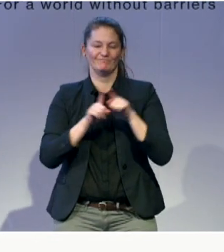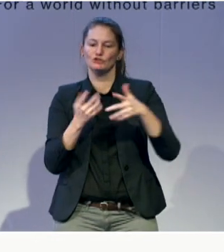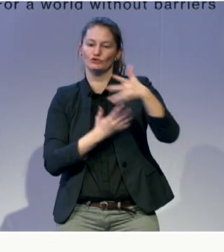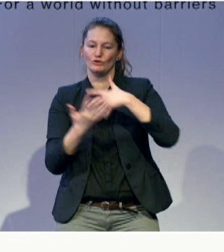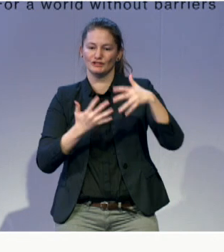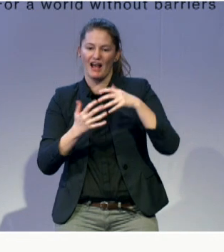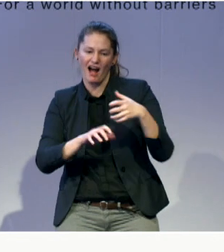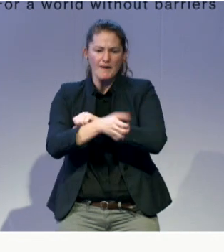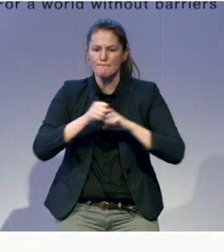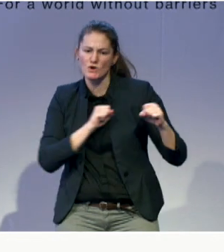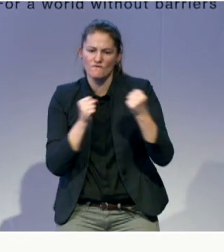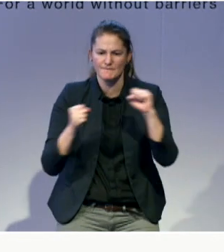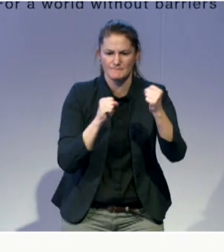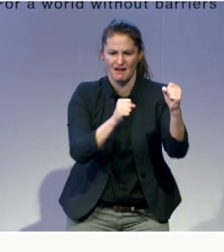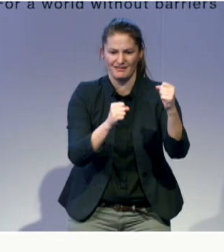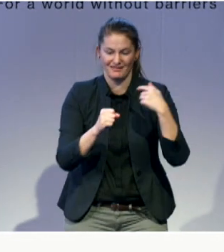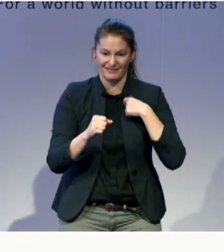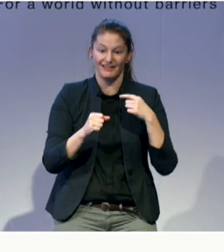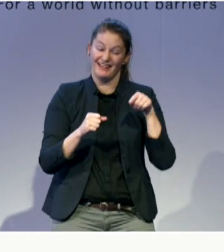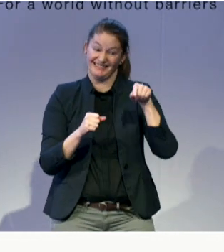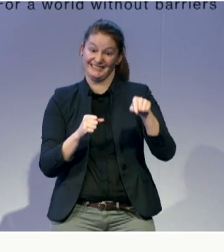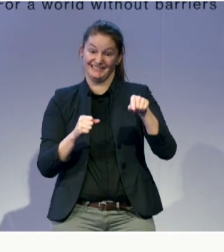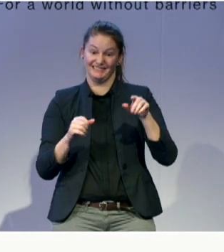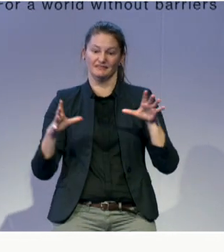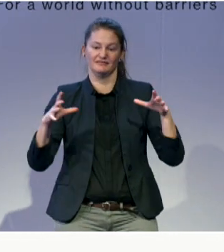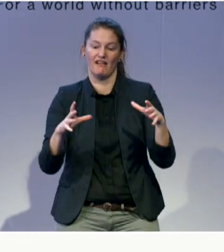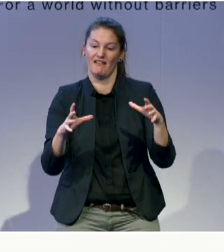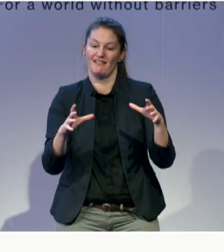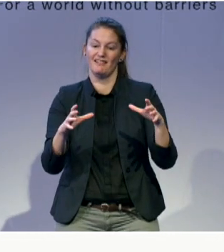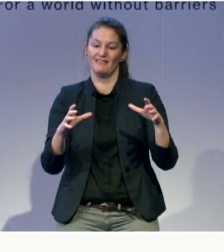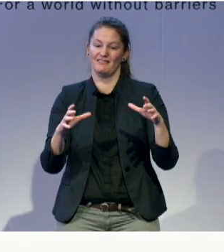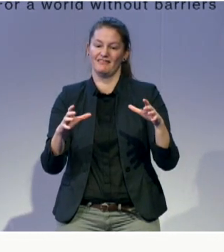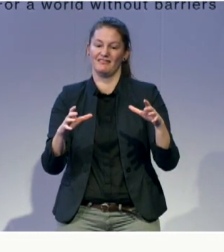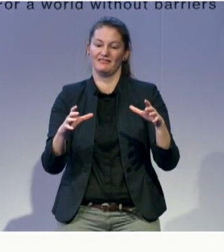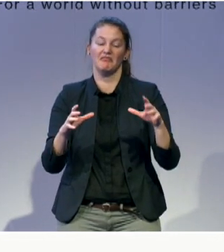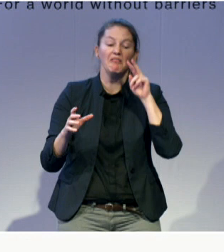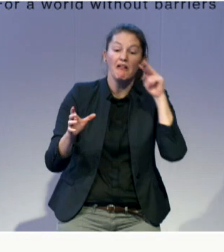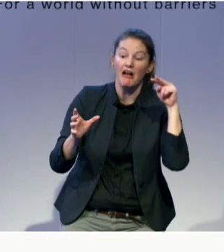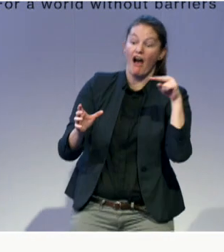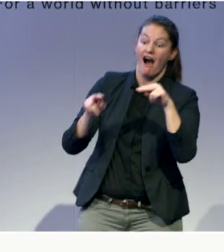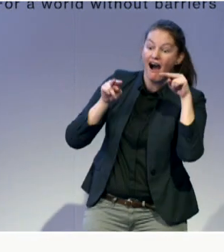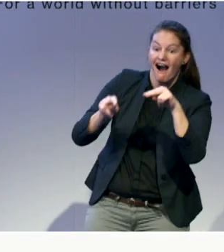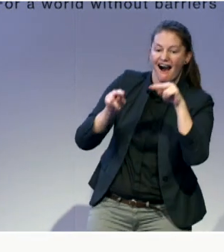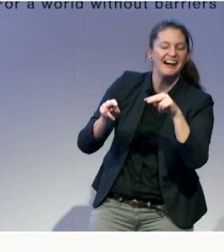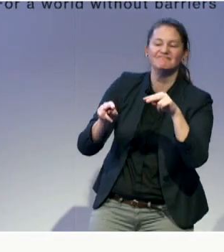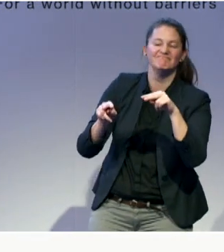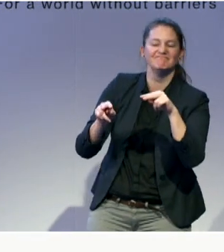And don't you sit there and wonder why every other group is noticed except for you?